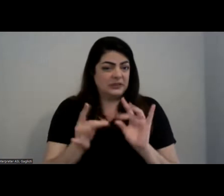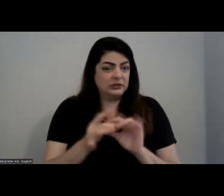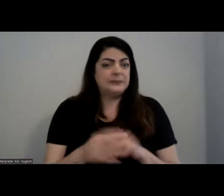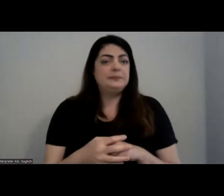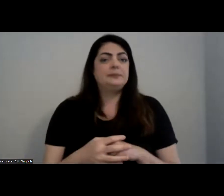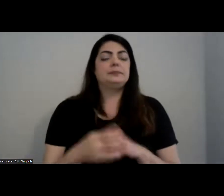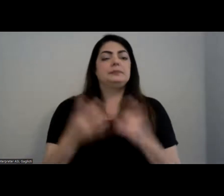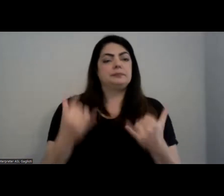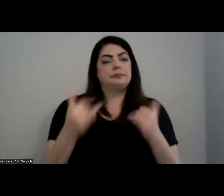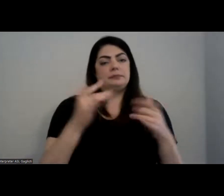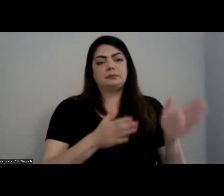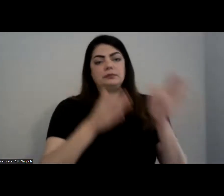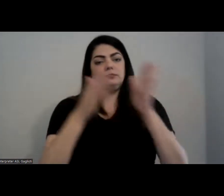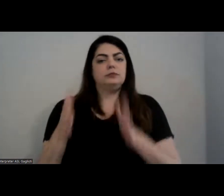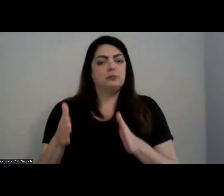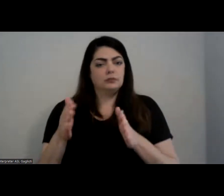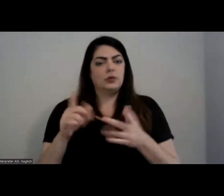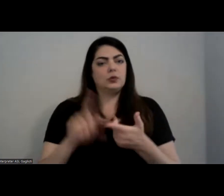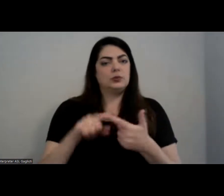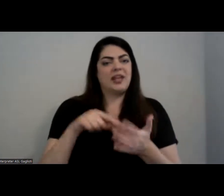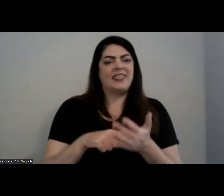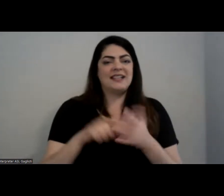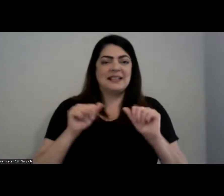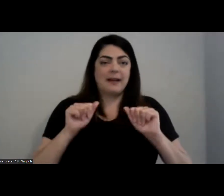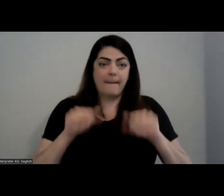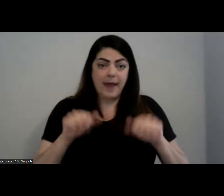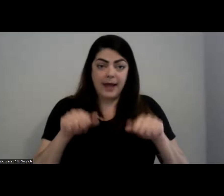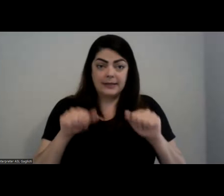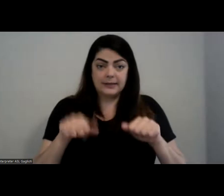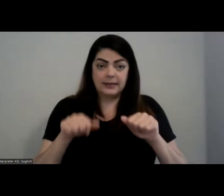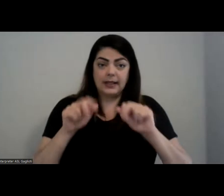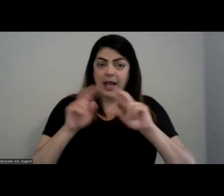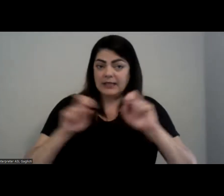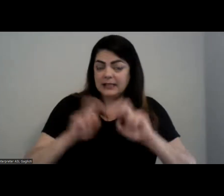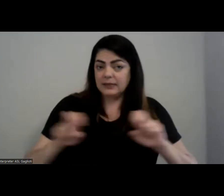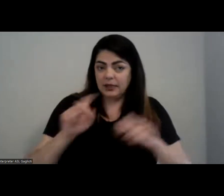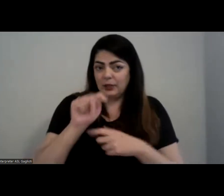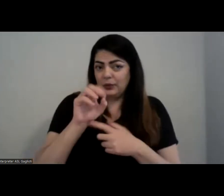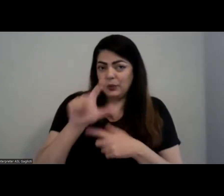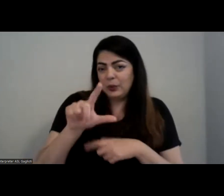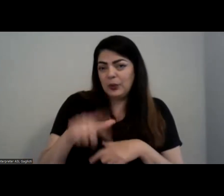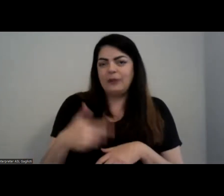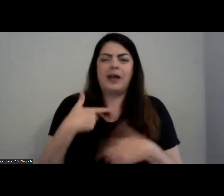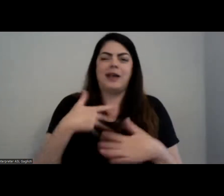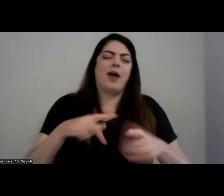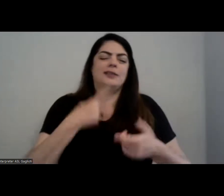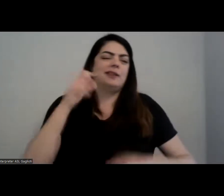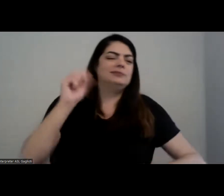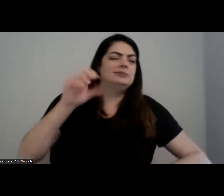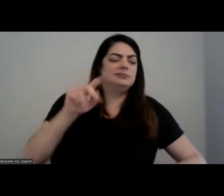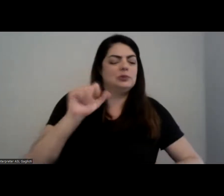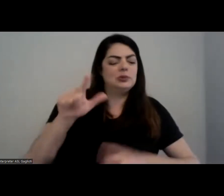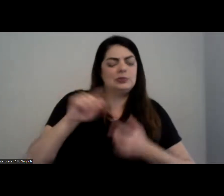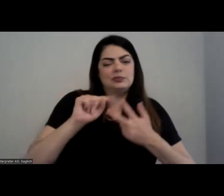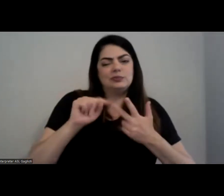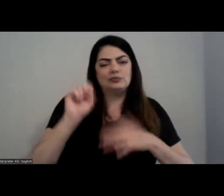particularly the capacity assessment tool, but I didn't want to just start like, here's a tool, here, assess your capacities, because